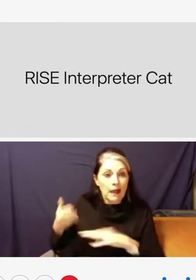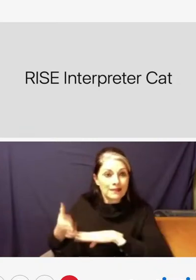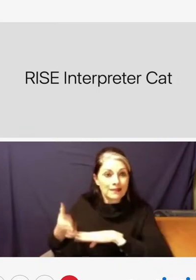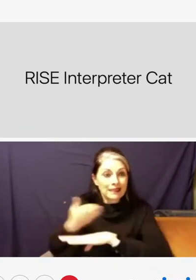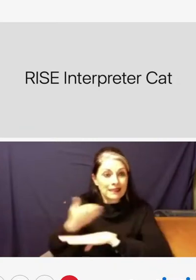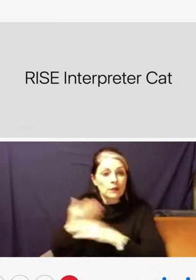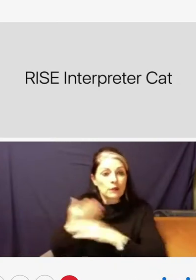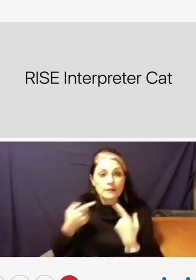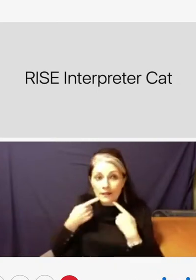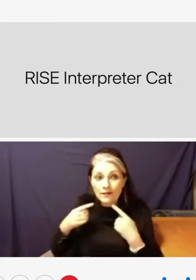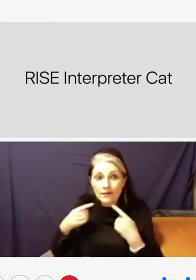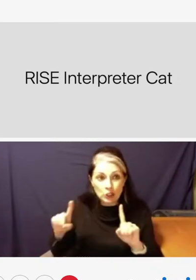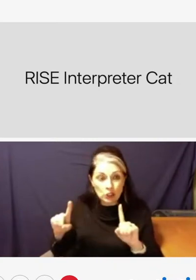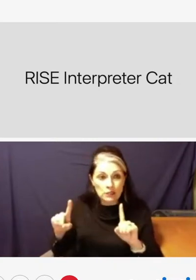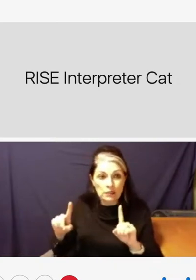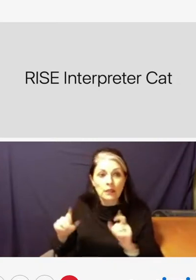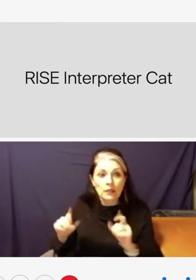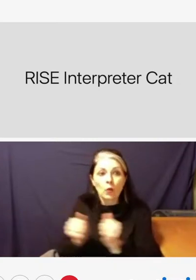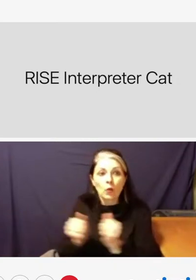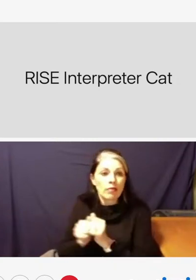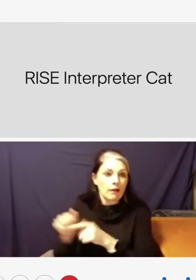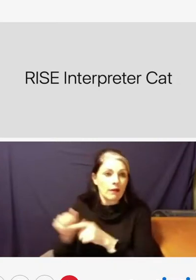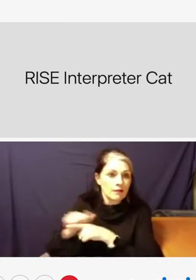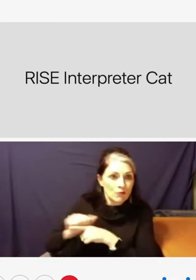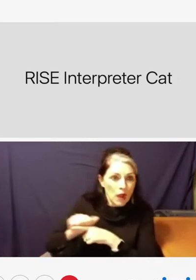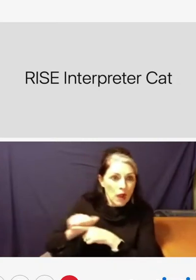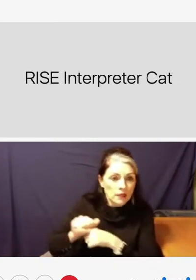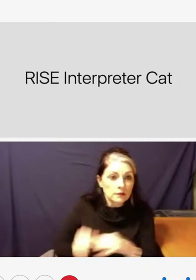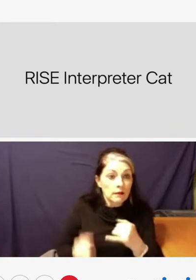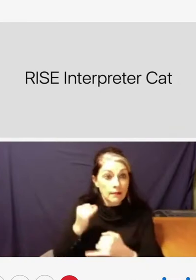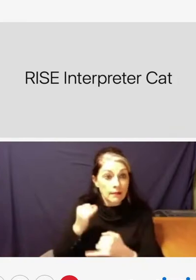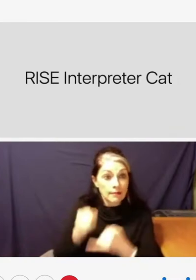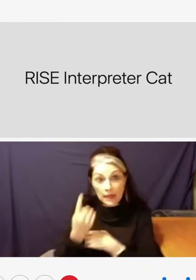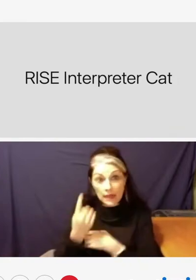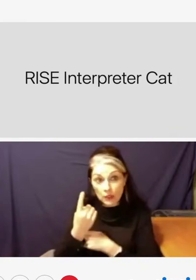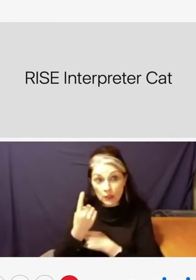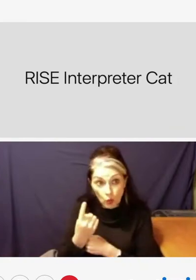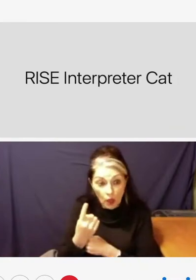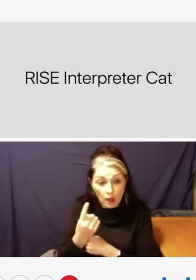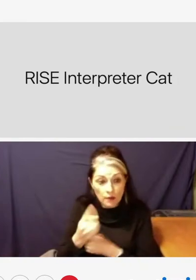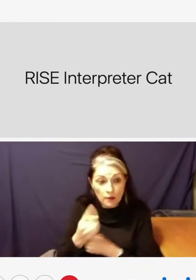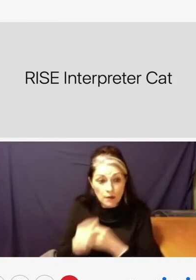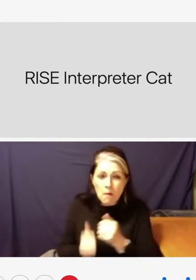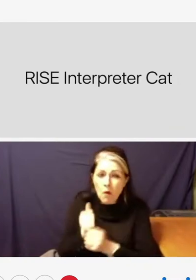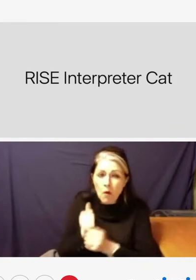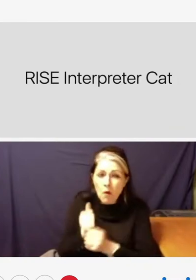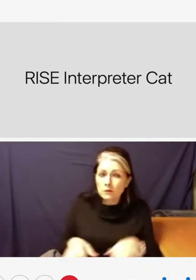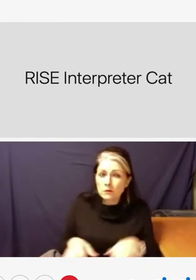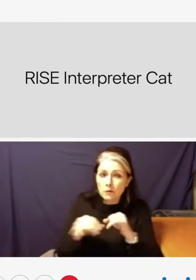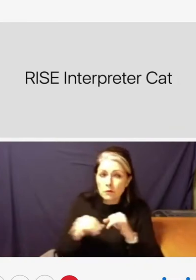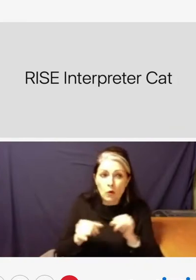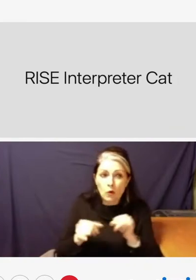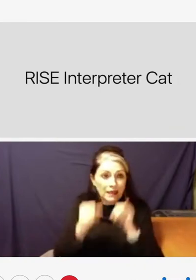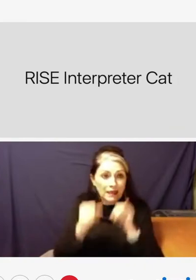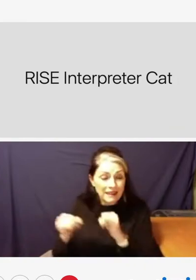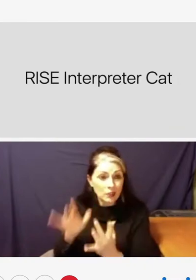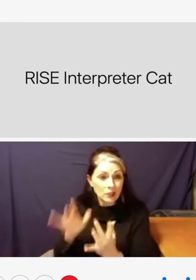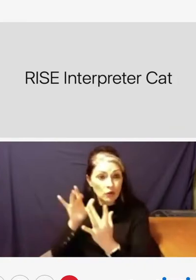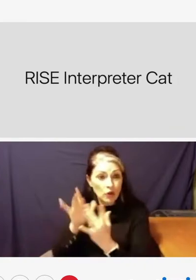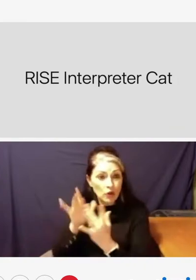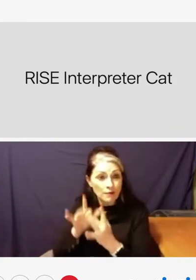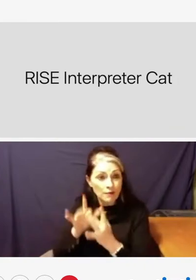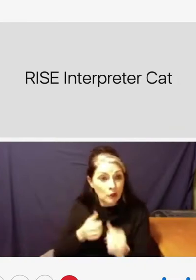terms of our practice the last one that is probably most important is the individual contact tracing is